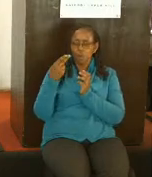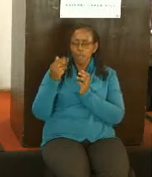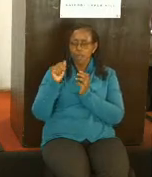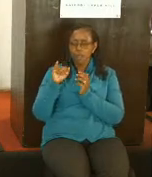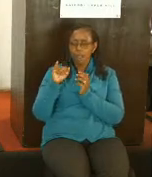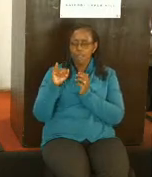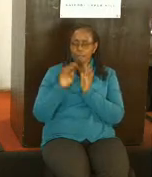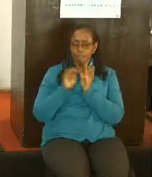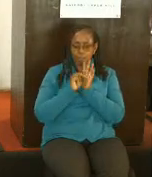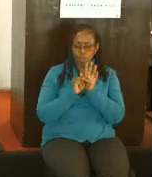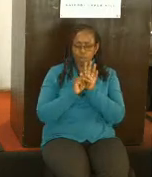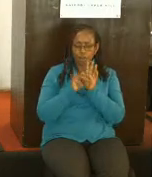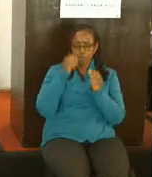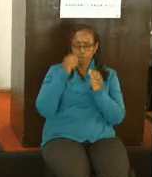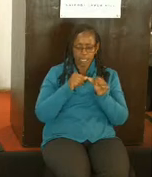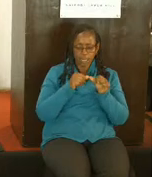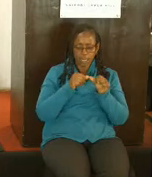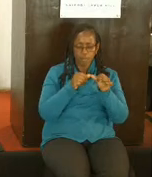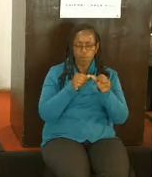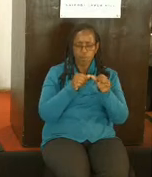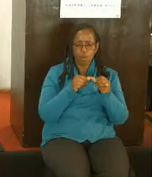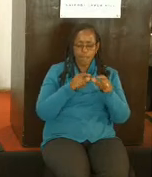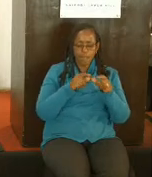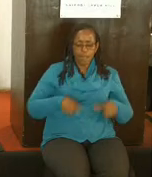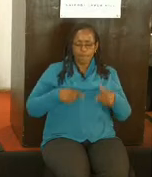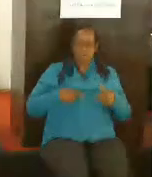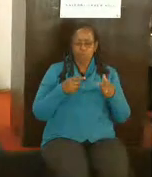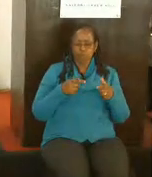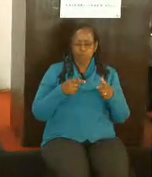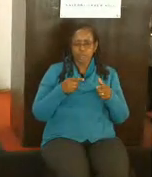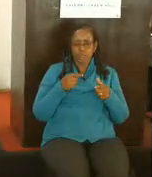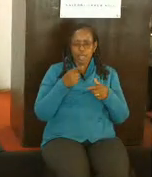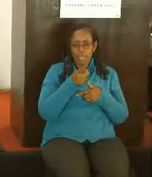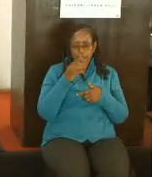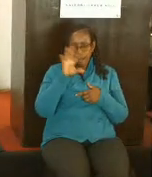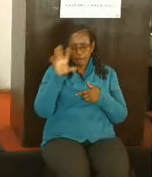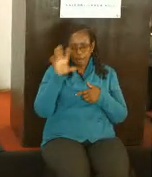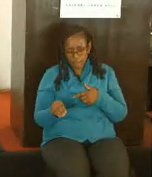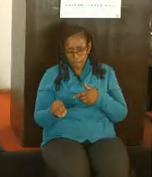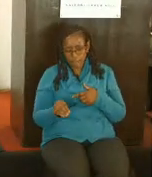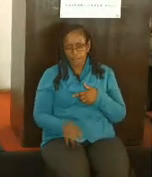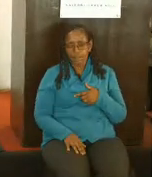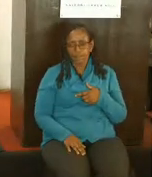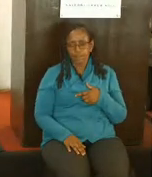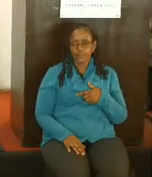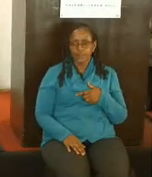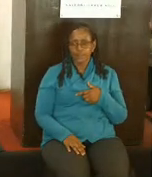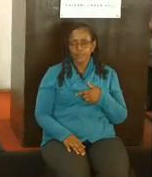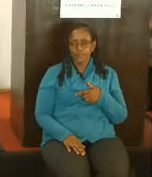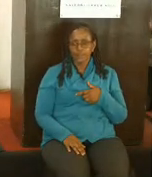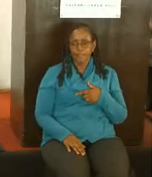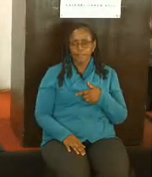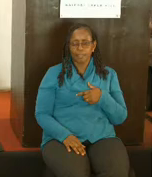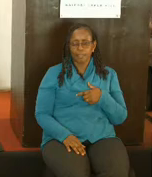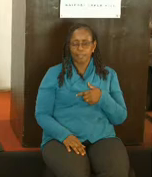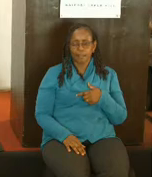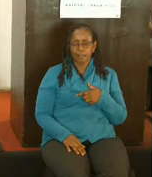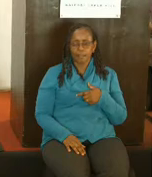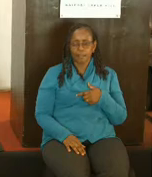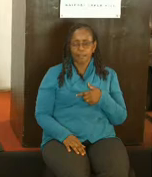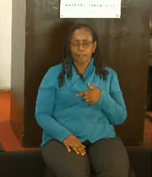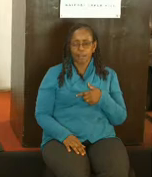livelihood and natural resource management in Africa why not is run out of prints but